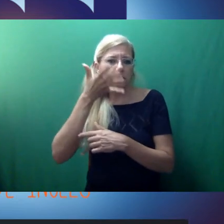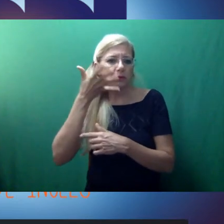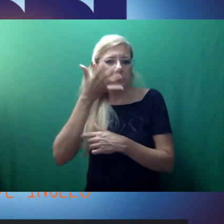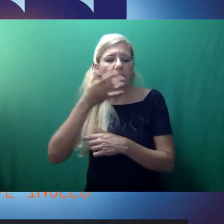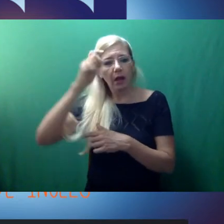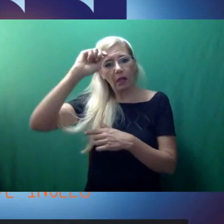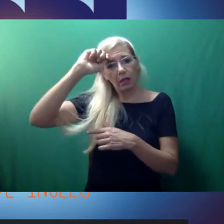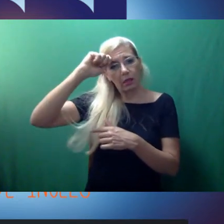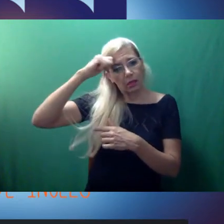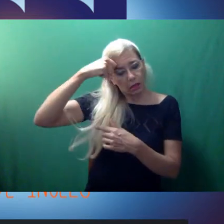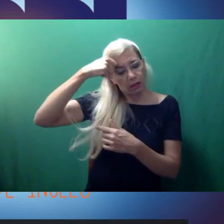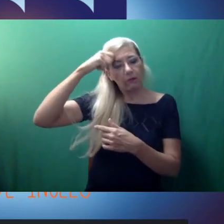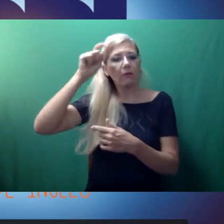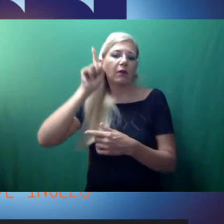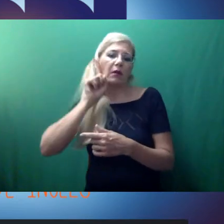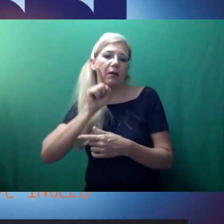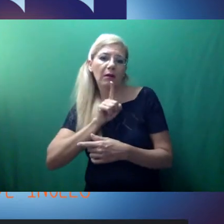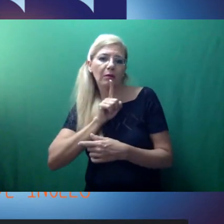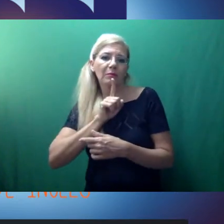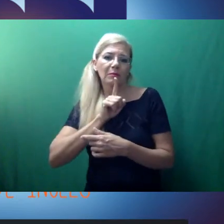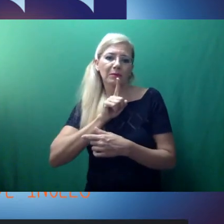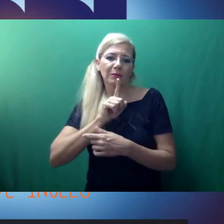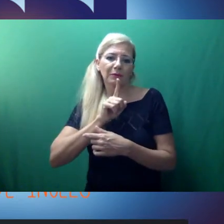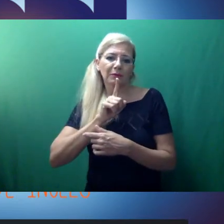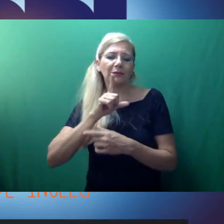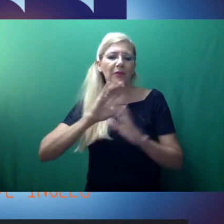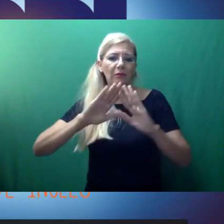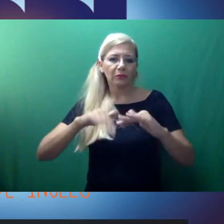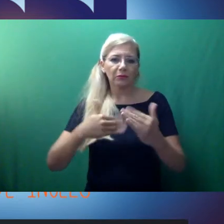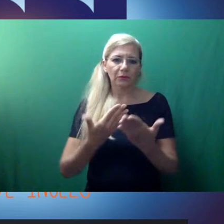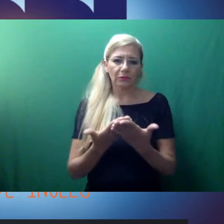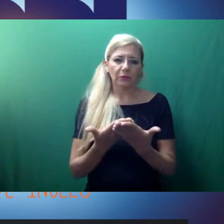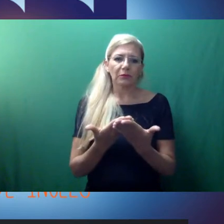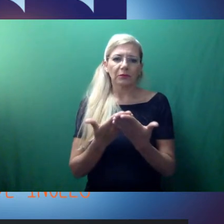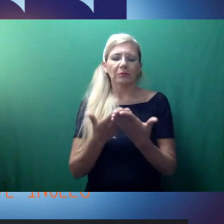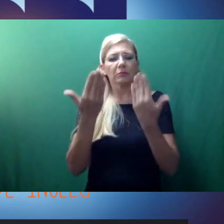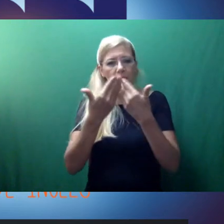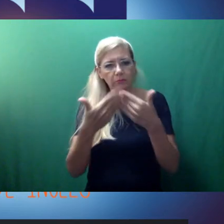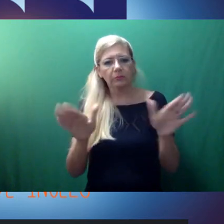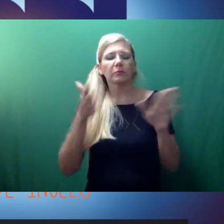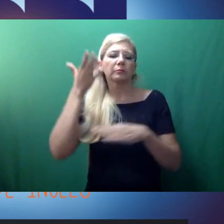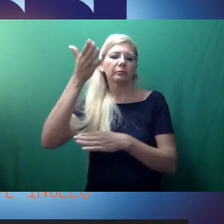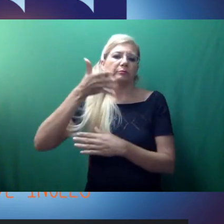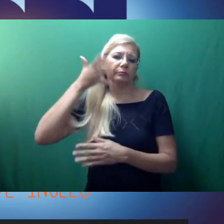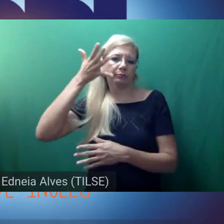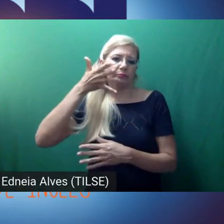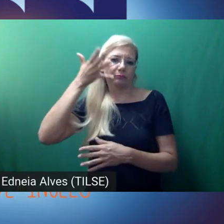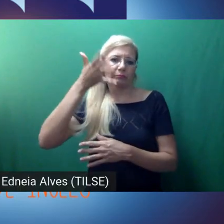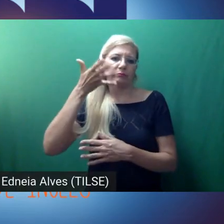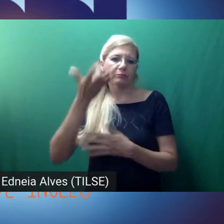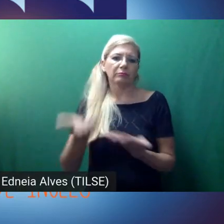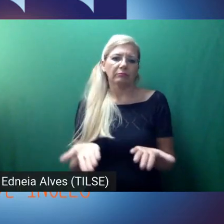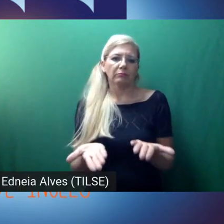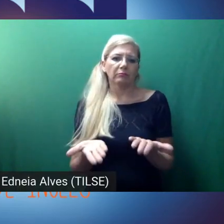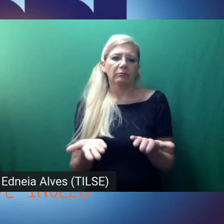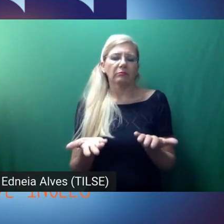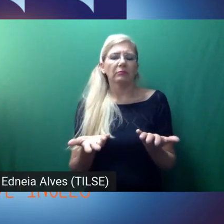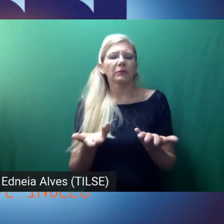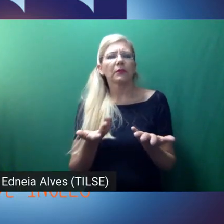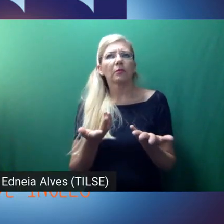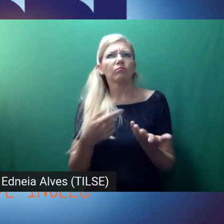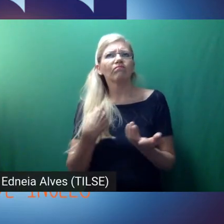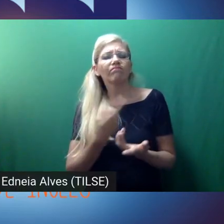no Black scholars were invited to the opening plenary. So we see this